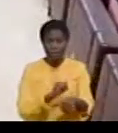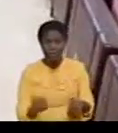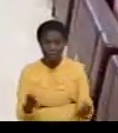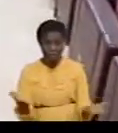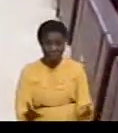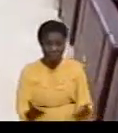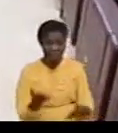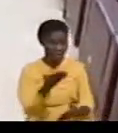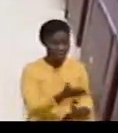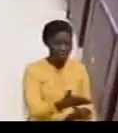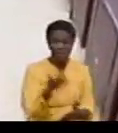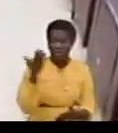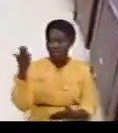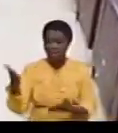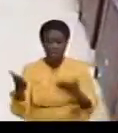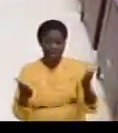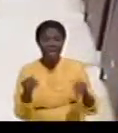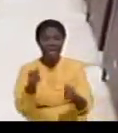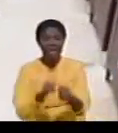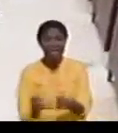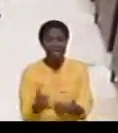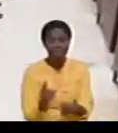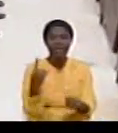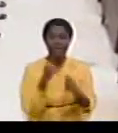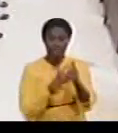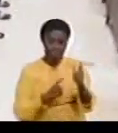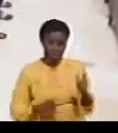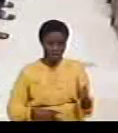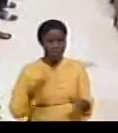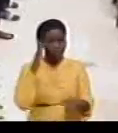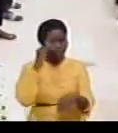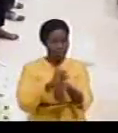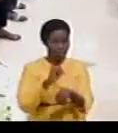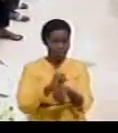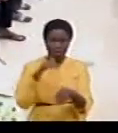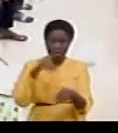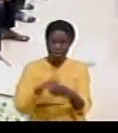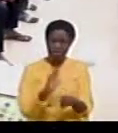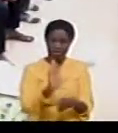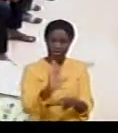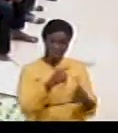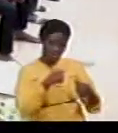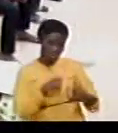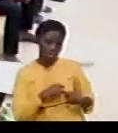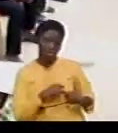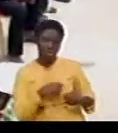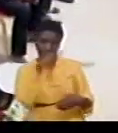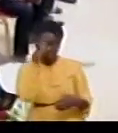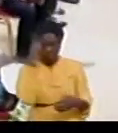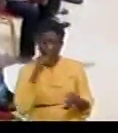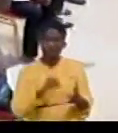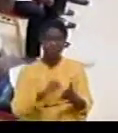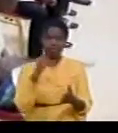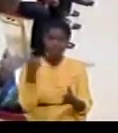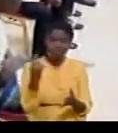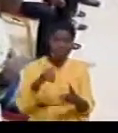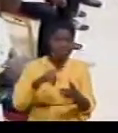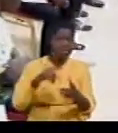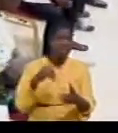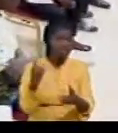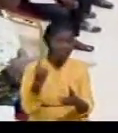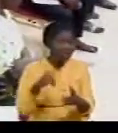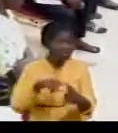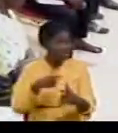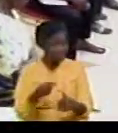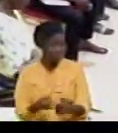there, everywhere, the Lord will walk in your heart. Because it is only then,